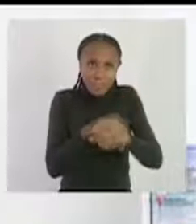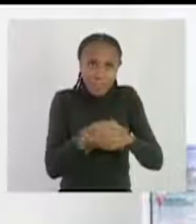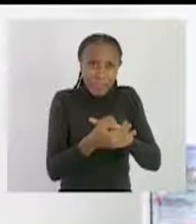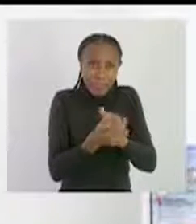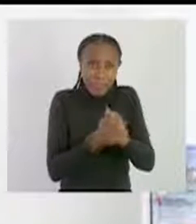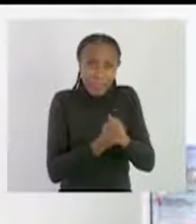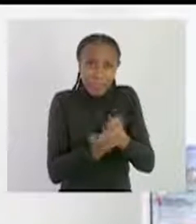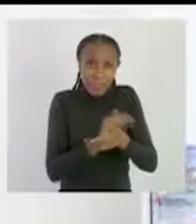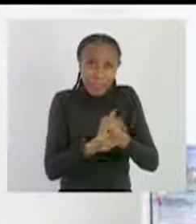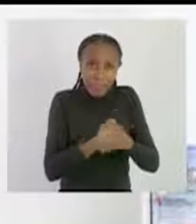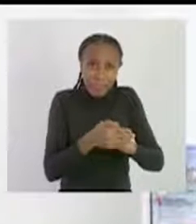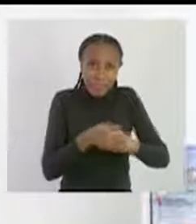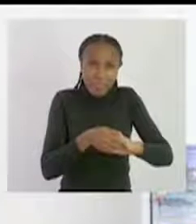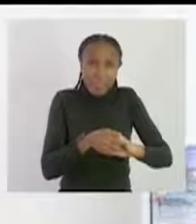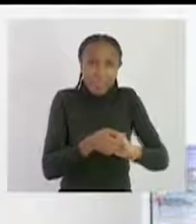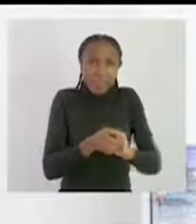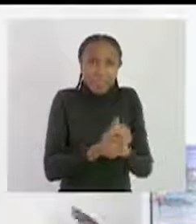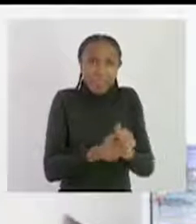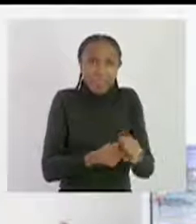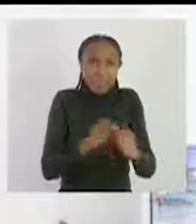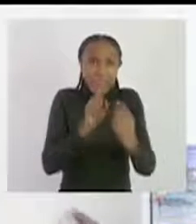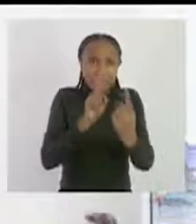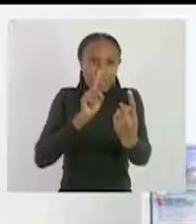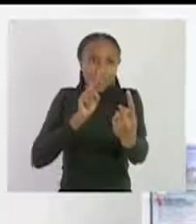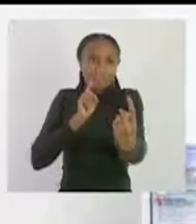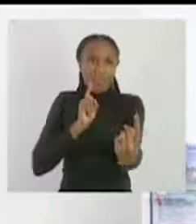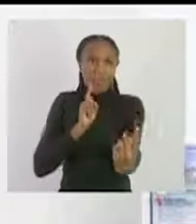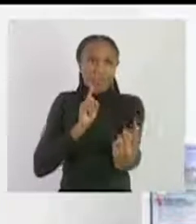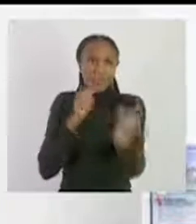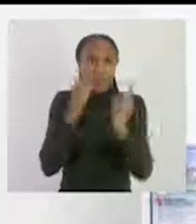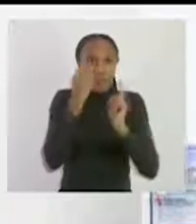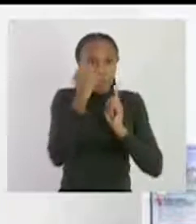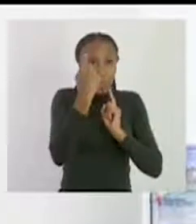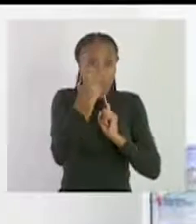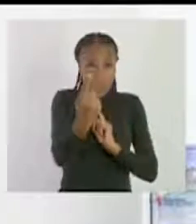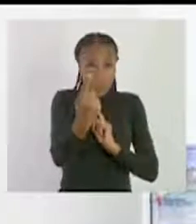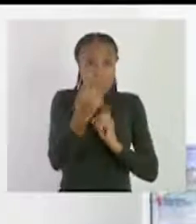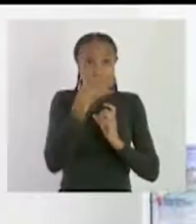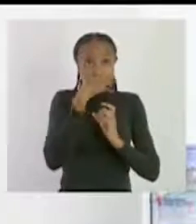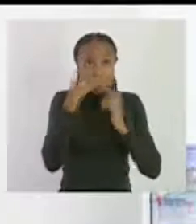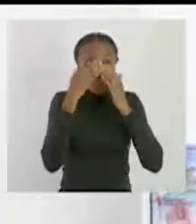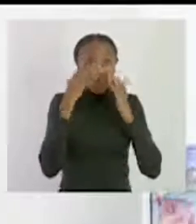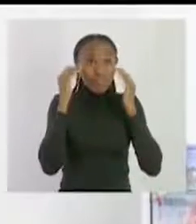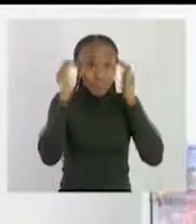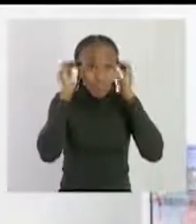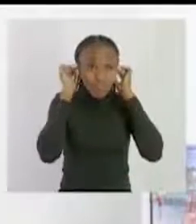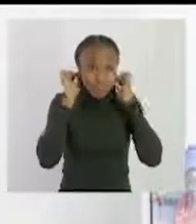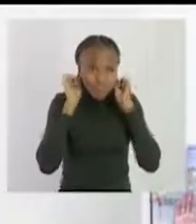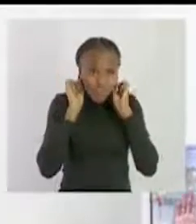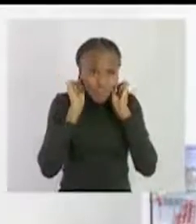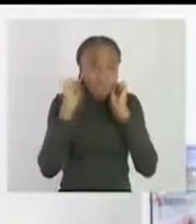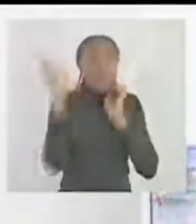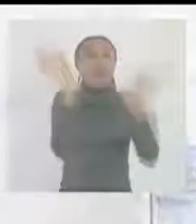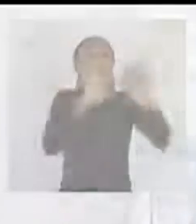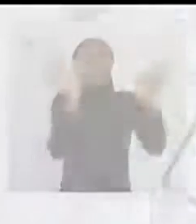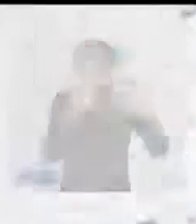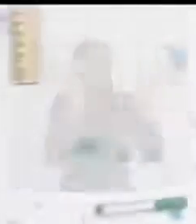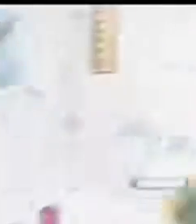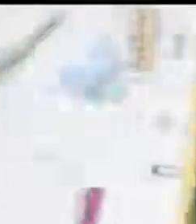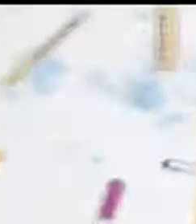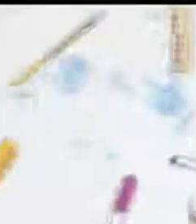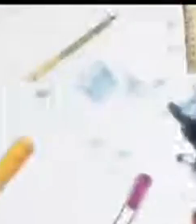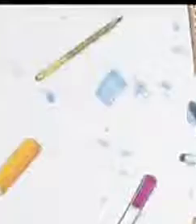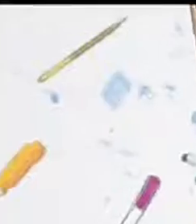and keep self-distancing as well as wearing our mask. Bye-bye.